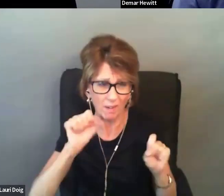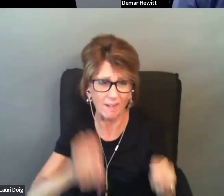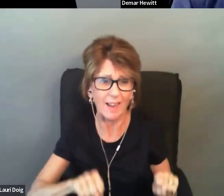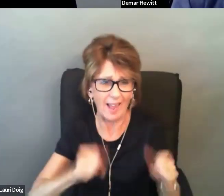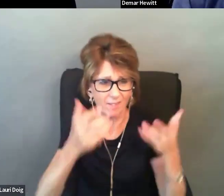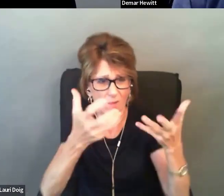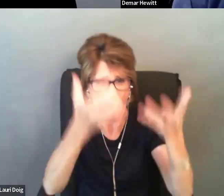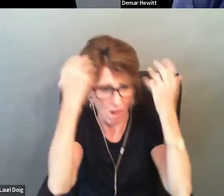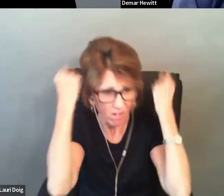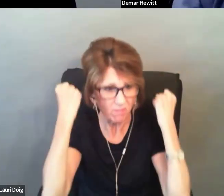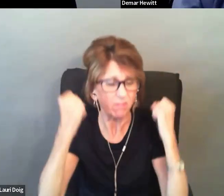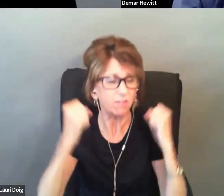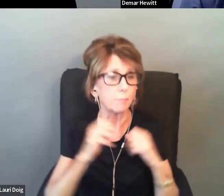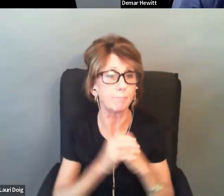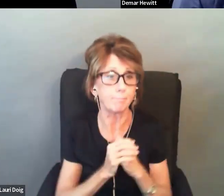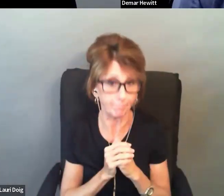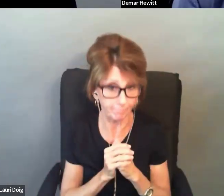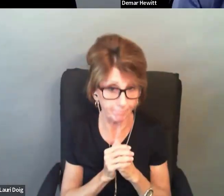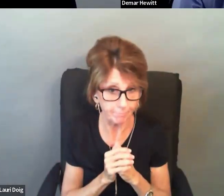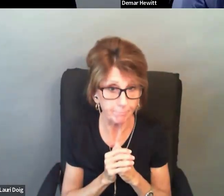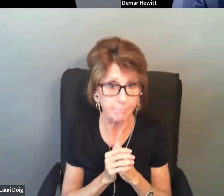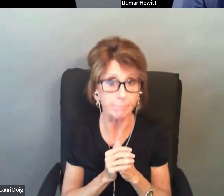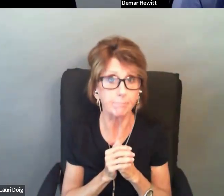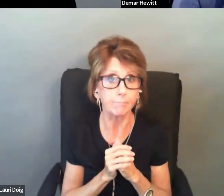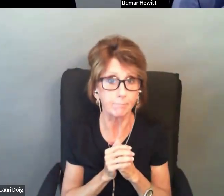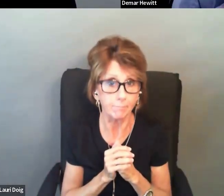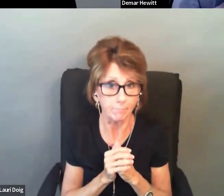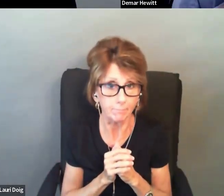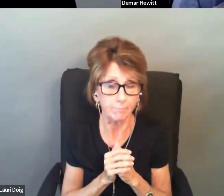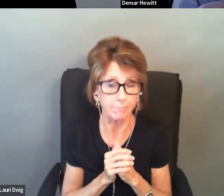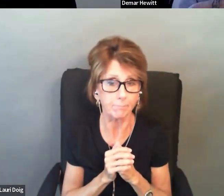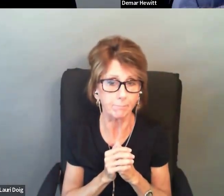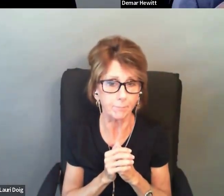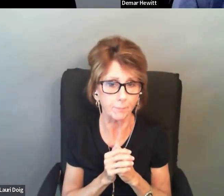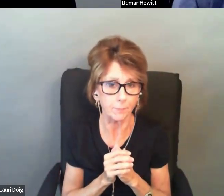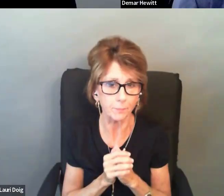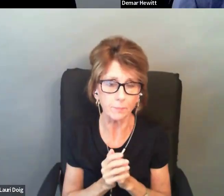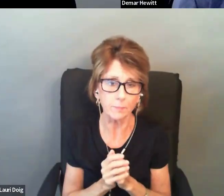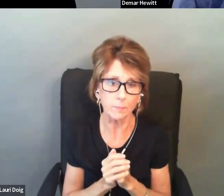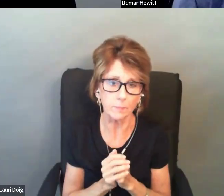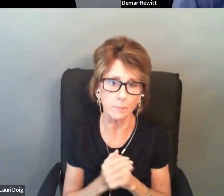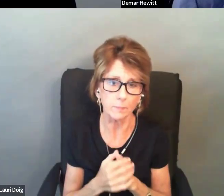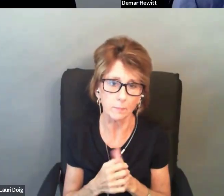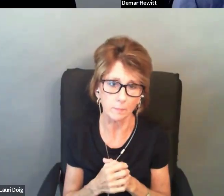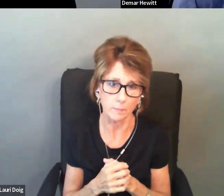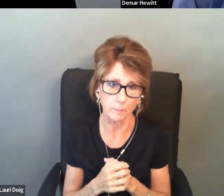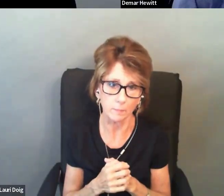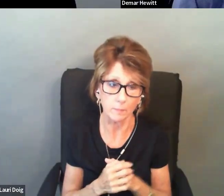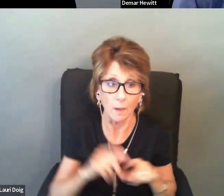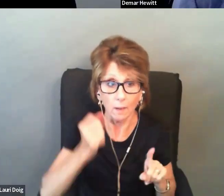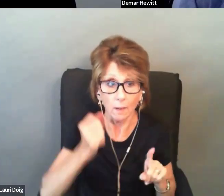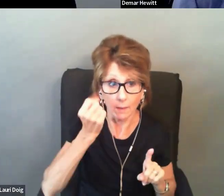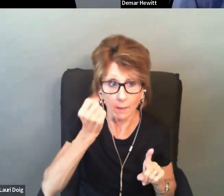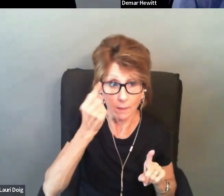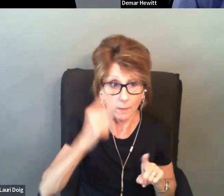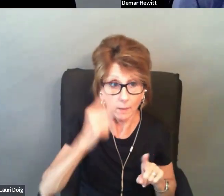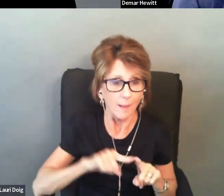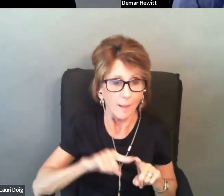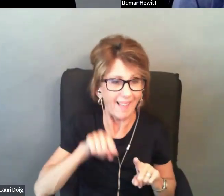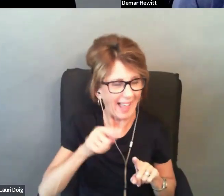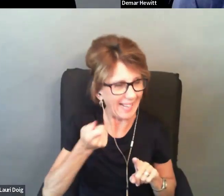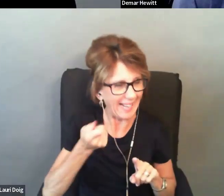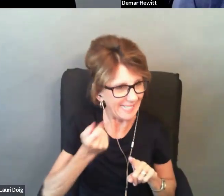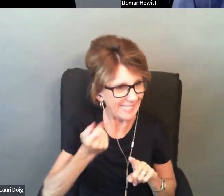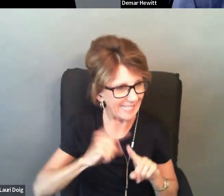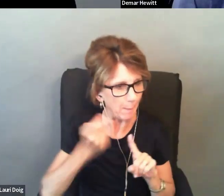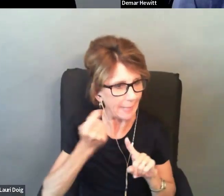there. It's a totally different, though, which would be a matter of contractual arrangements between the city